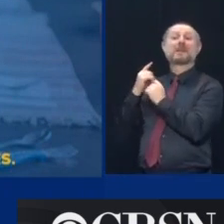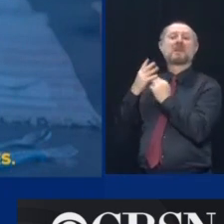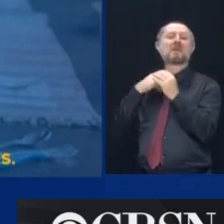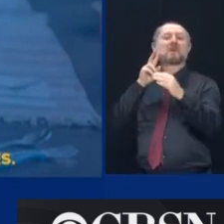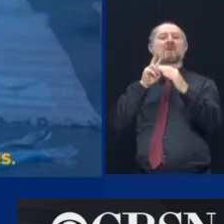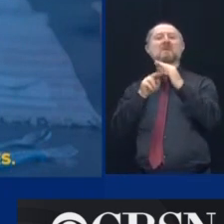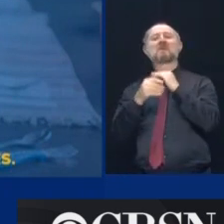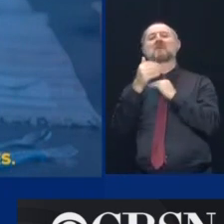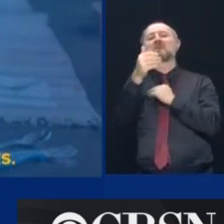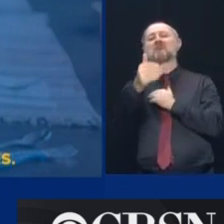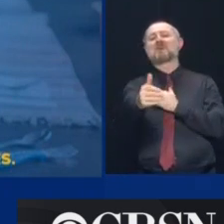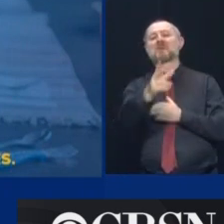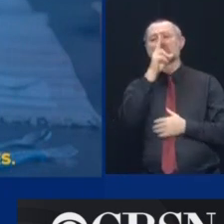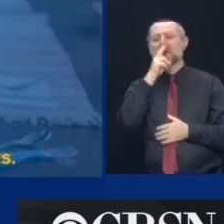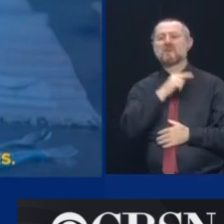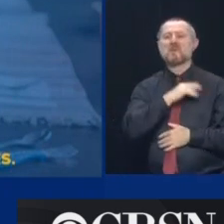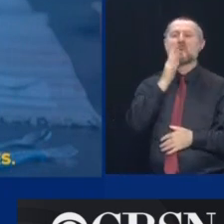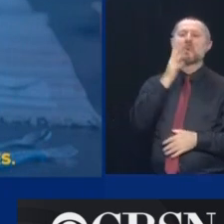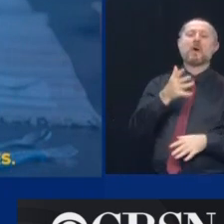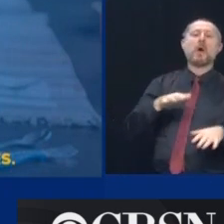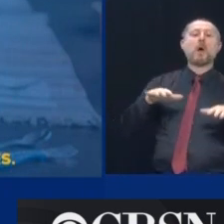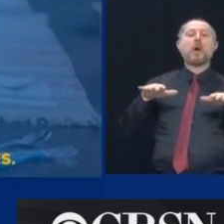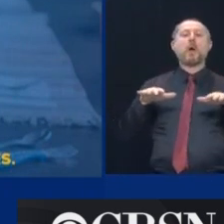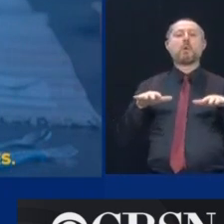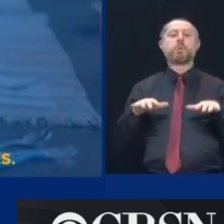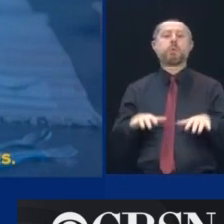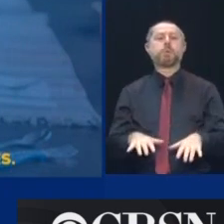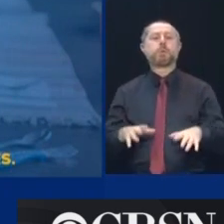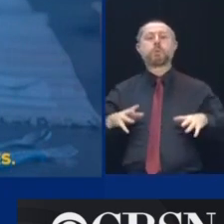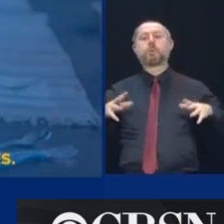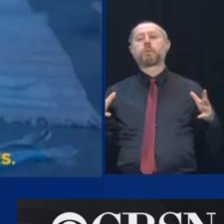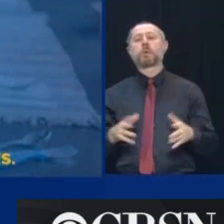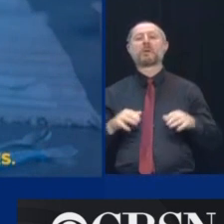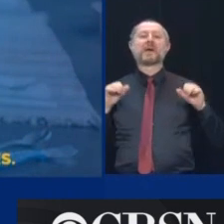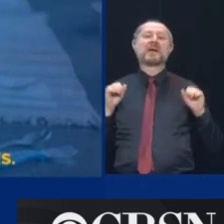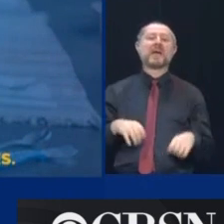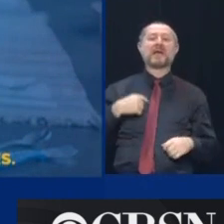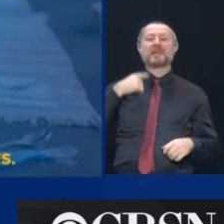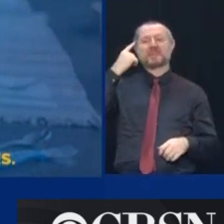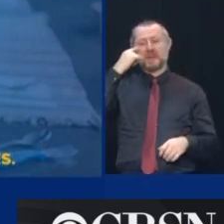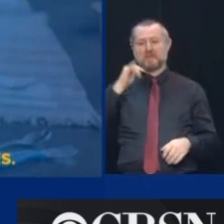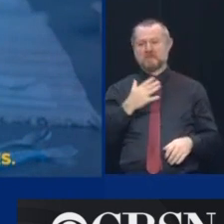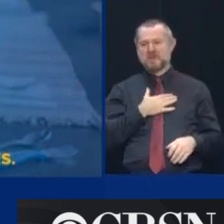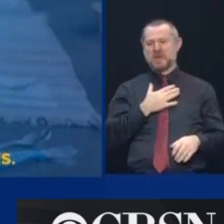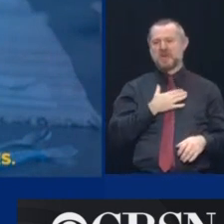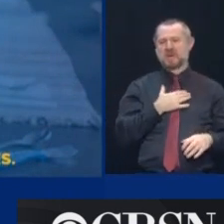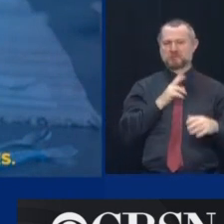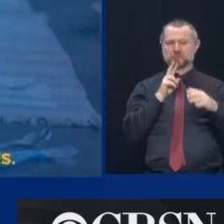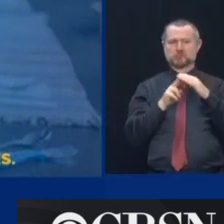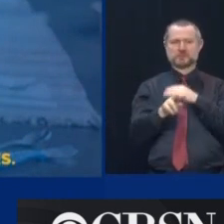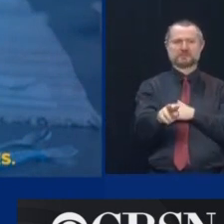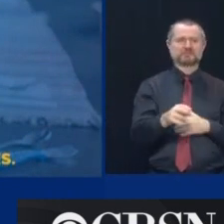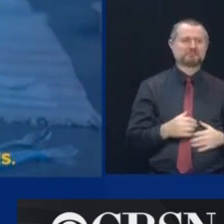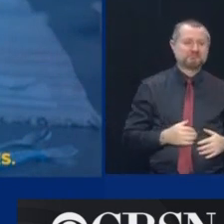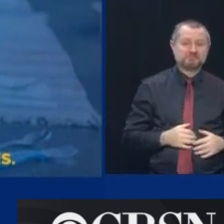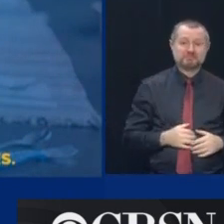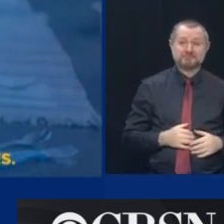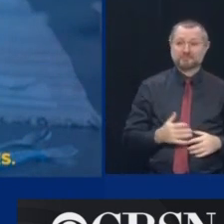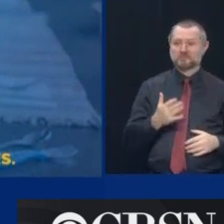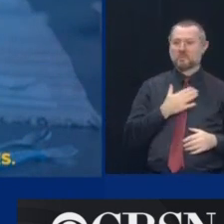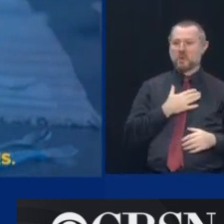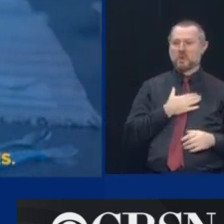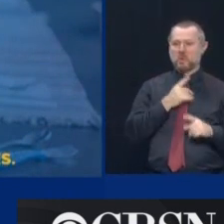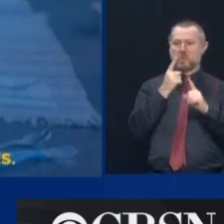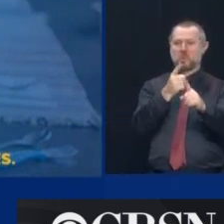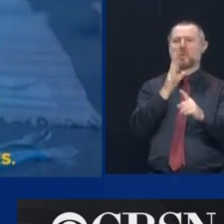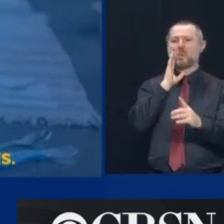get to Thanksgiving, then we can all be together again. I just needed to believe that it would be